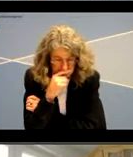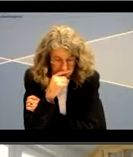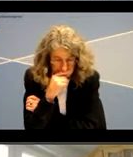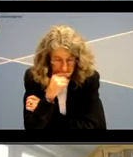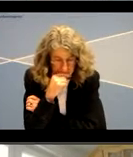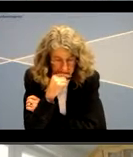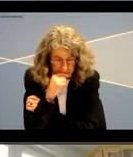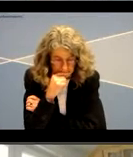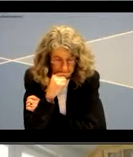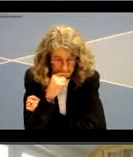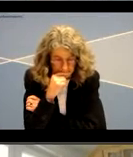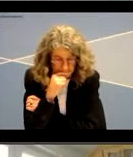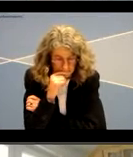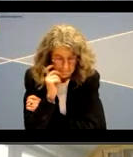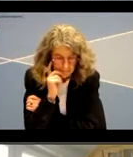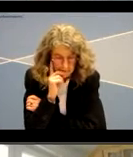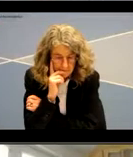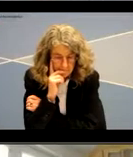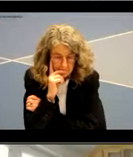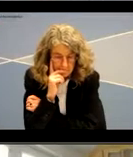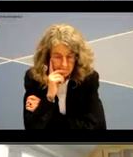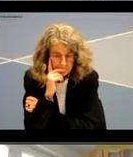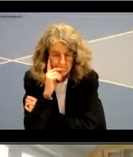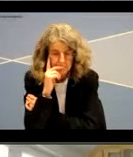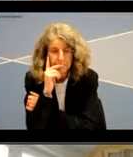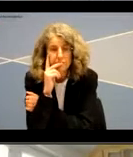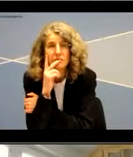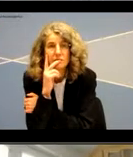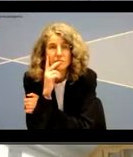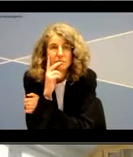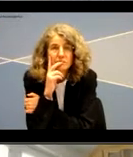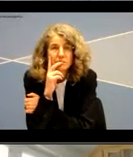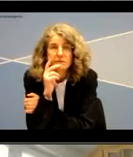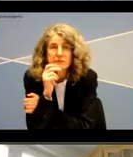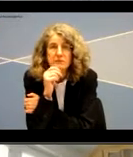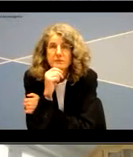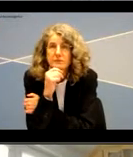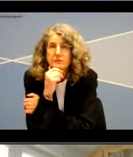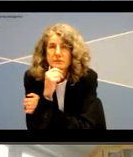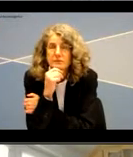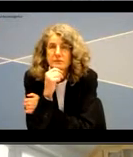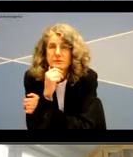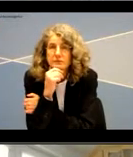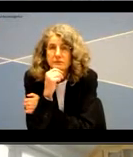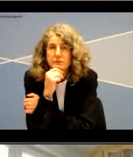because this is not a rather economic discussion dilemma for them,